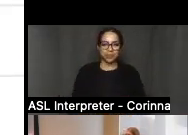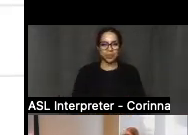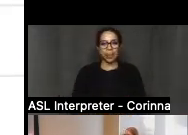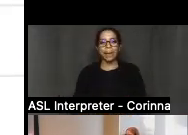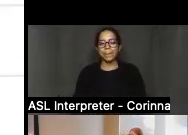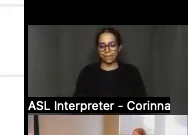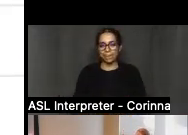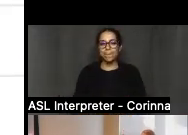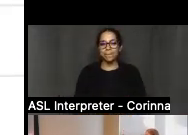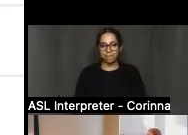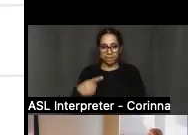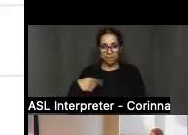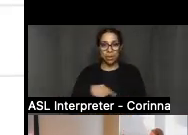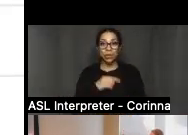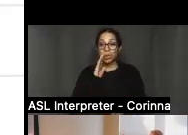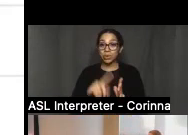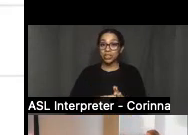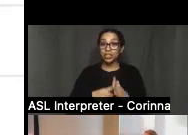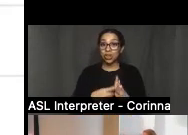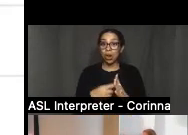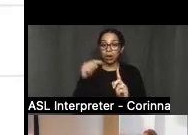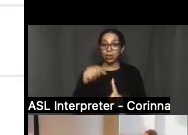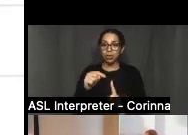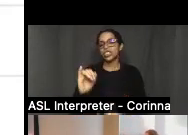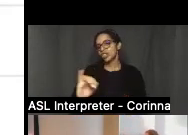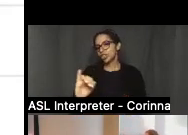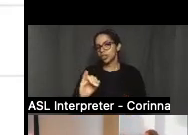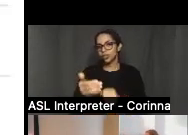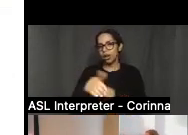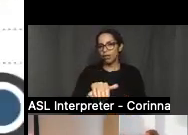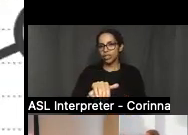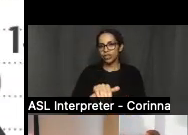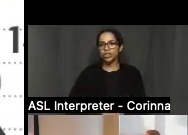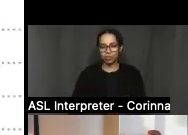So we are going to start with insurance coverage.